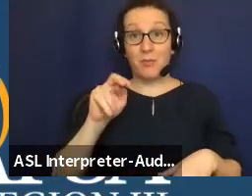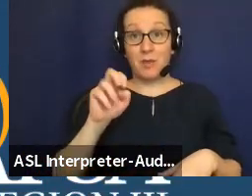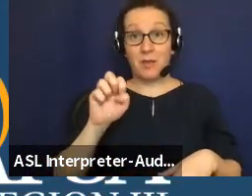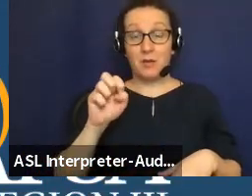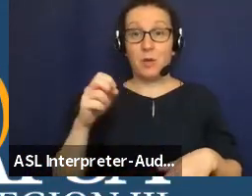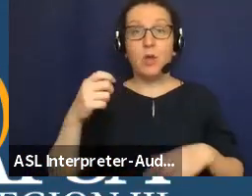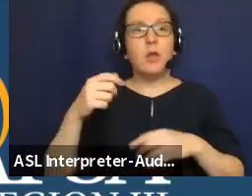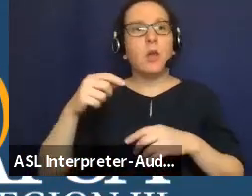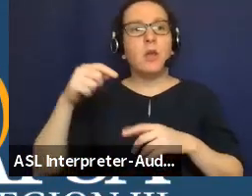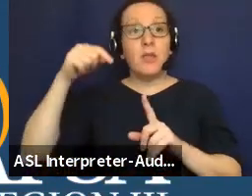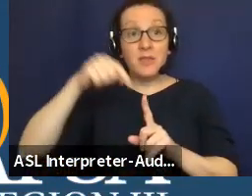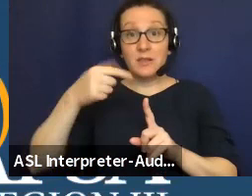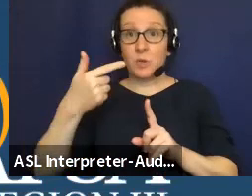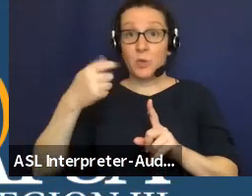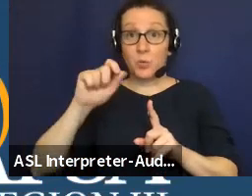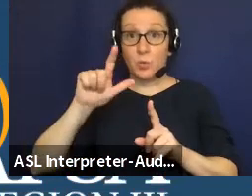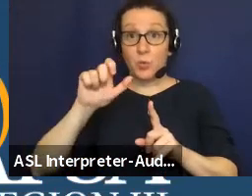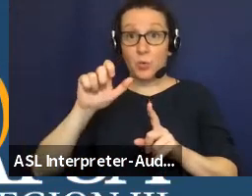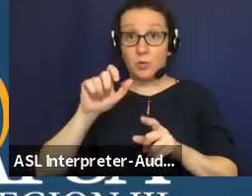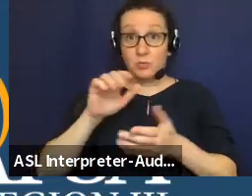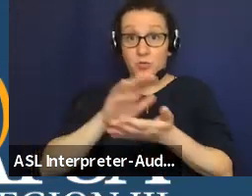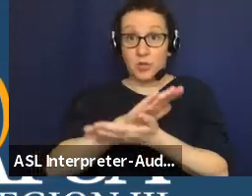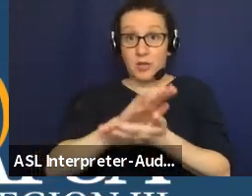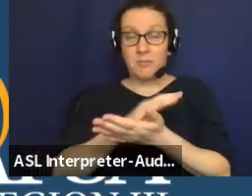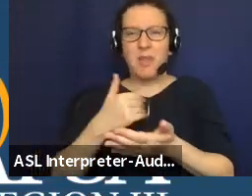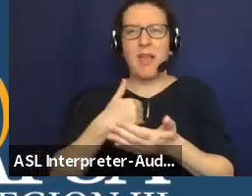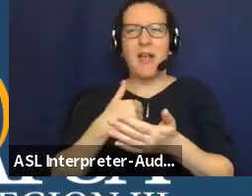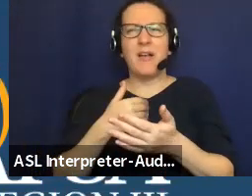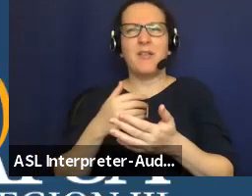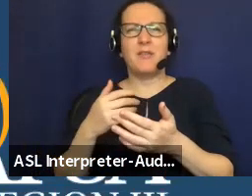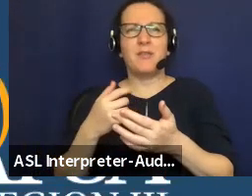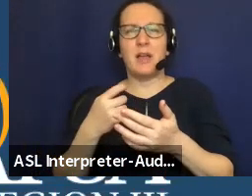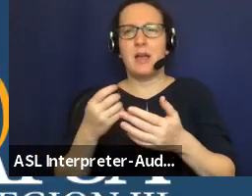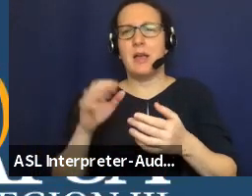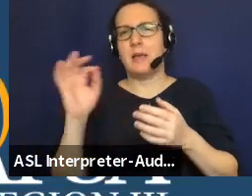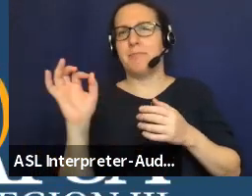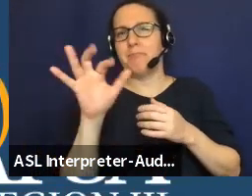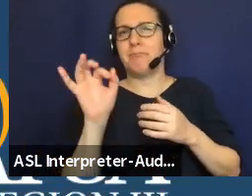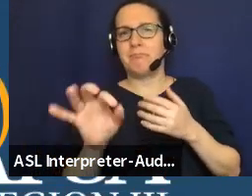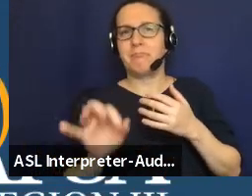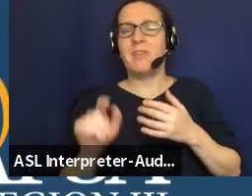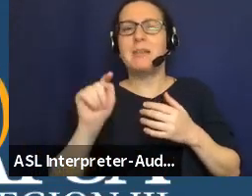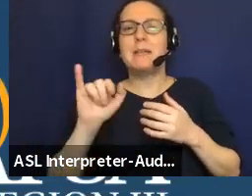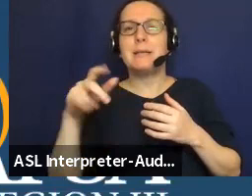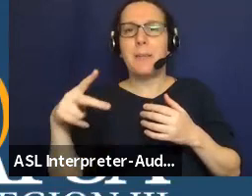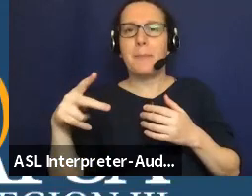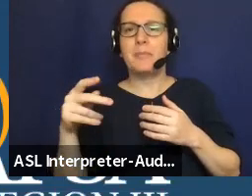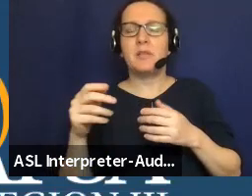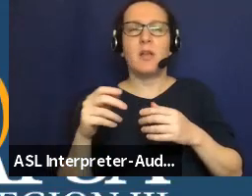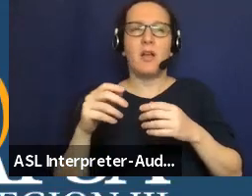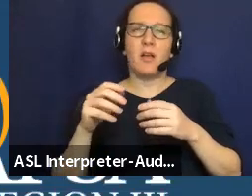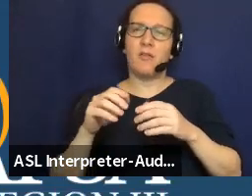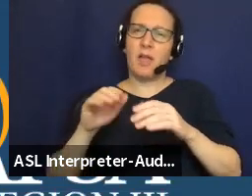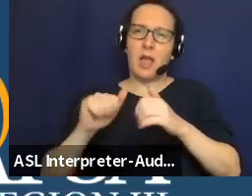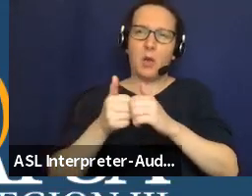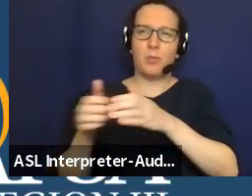a recent tip sheet on planning accessible virtual events that we've really learned from planning our Joining Hands